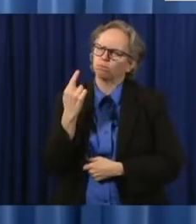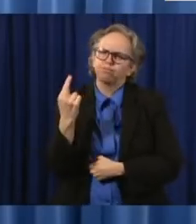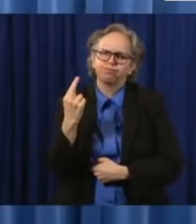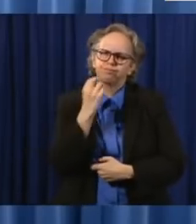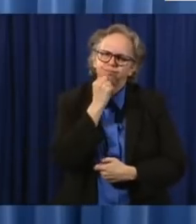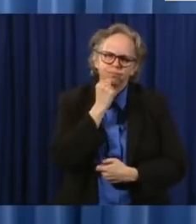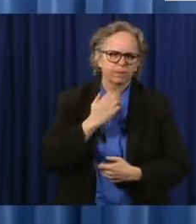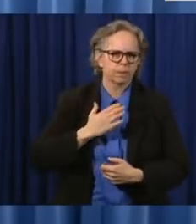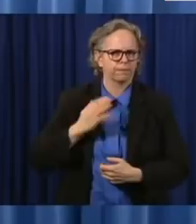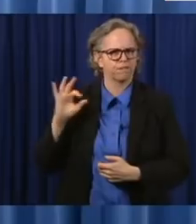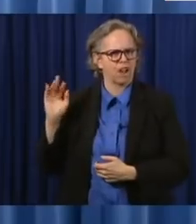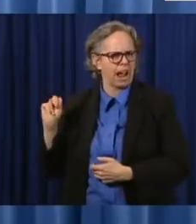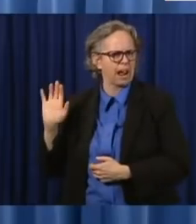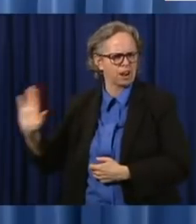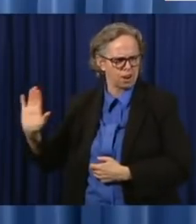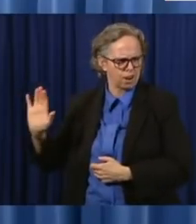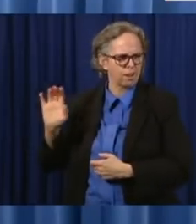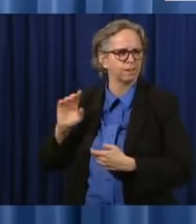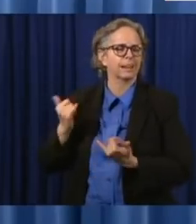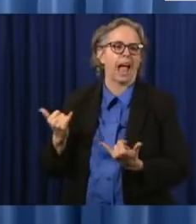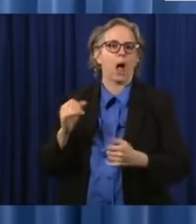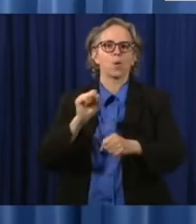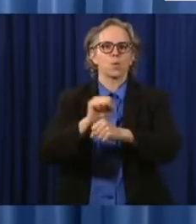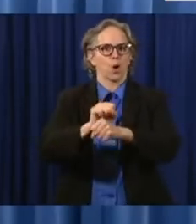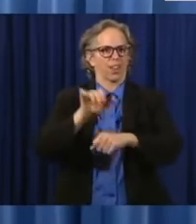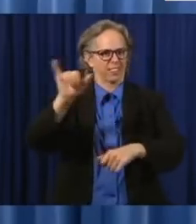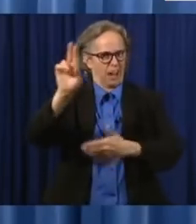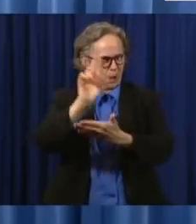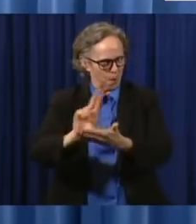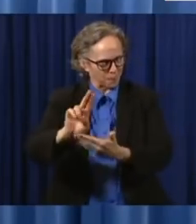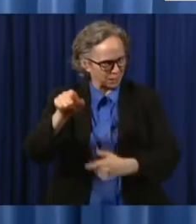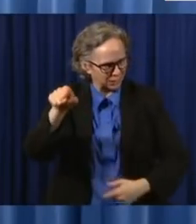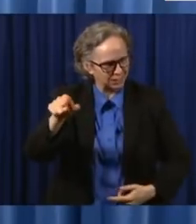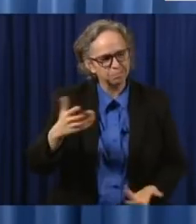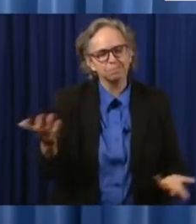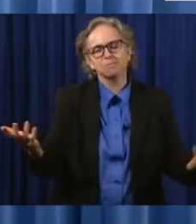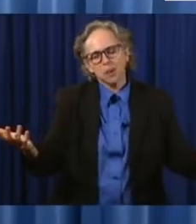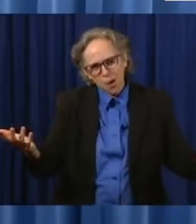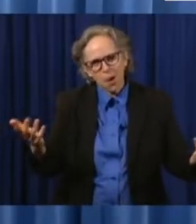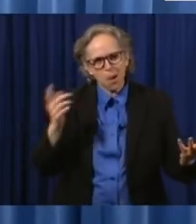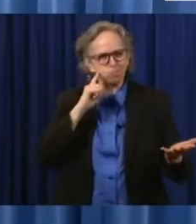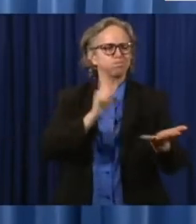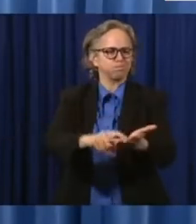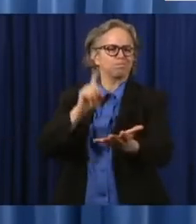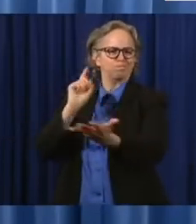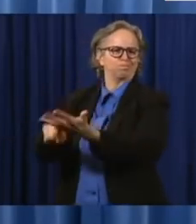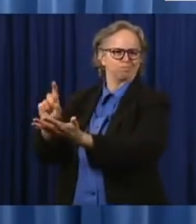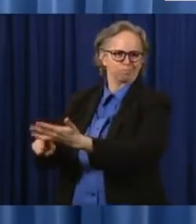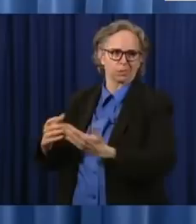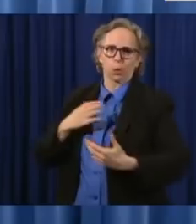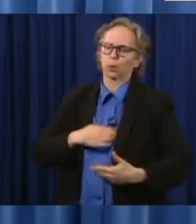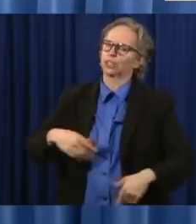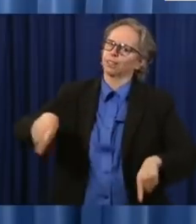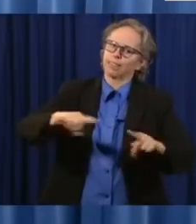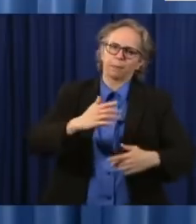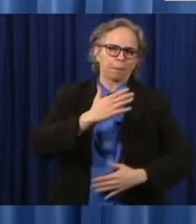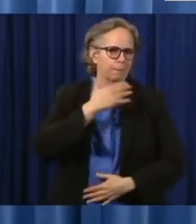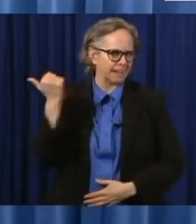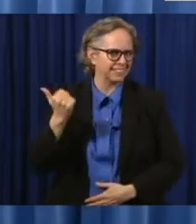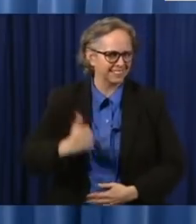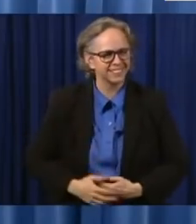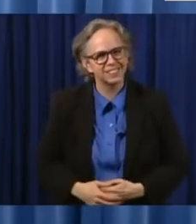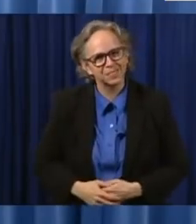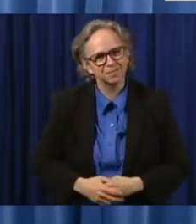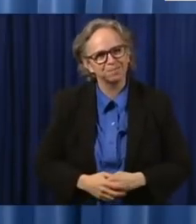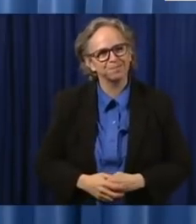now working there at Lord's. So we wish them all the best, and all the alumni all the best who are